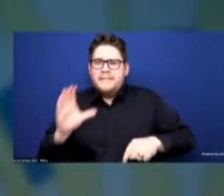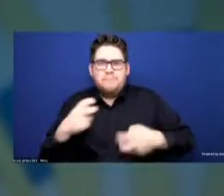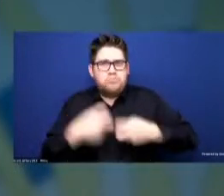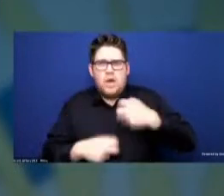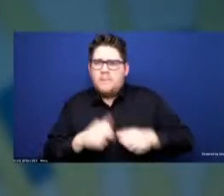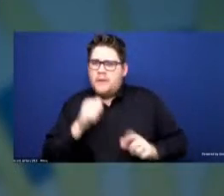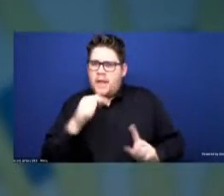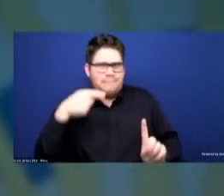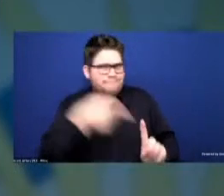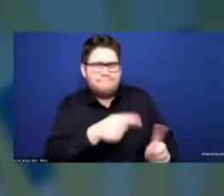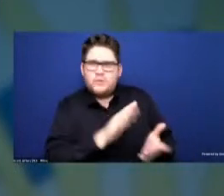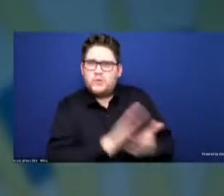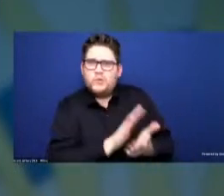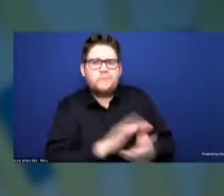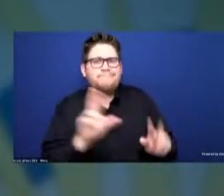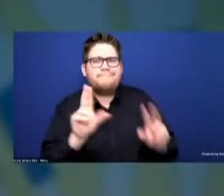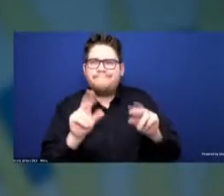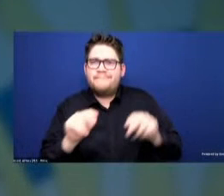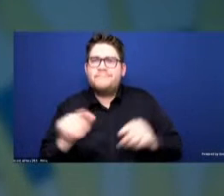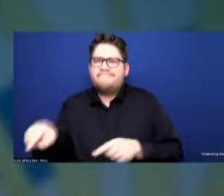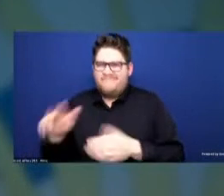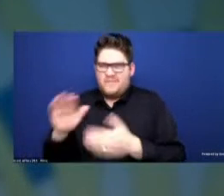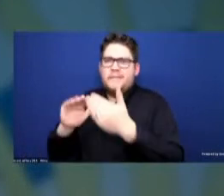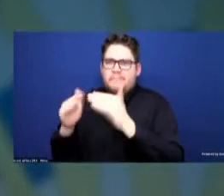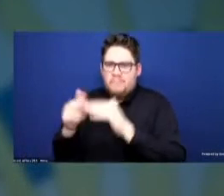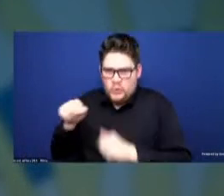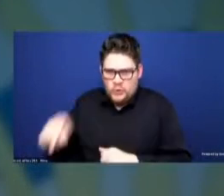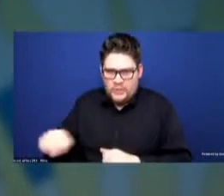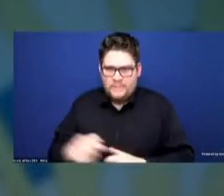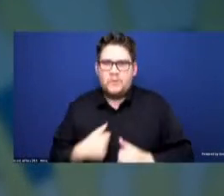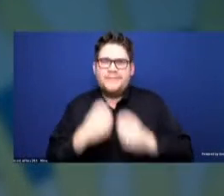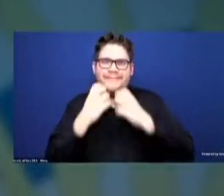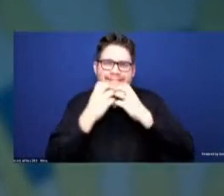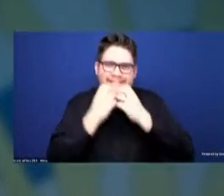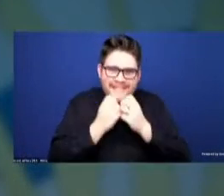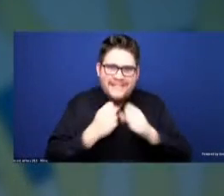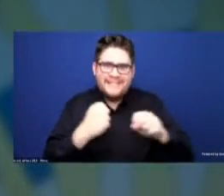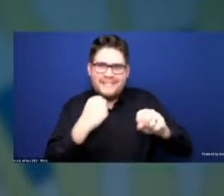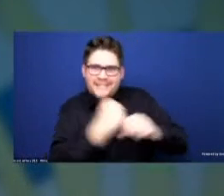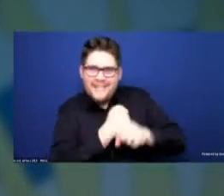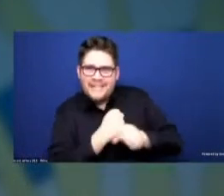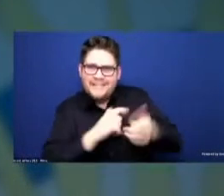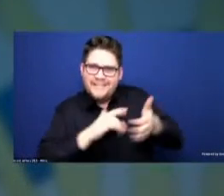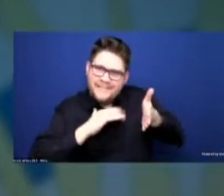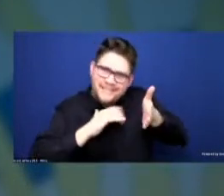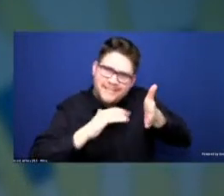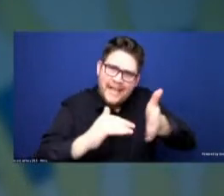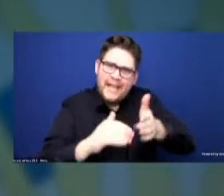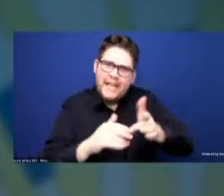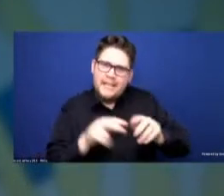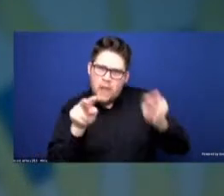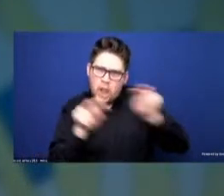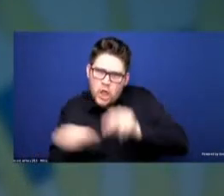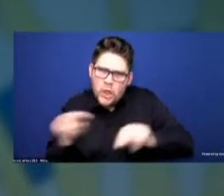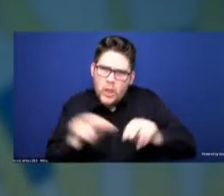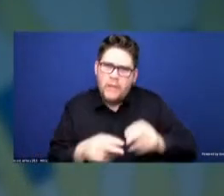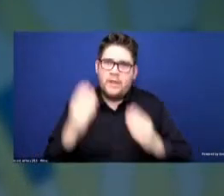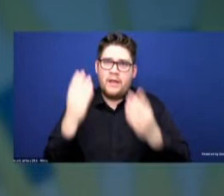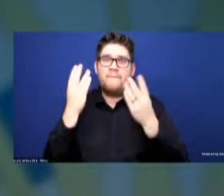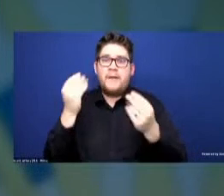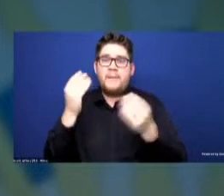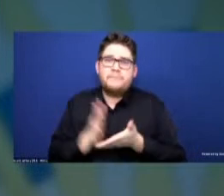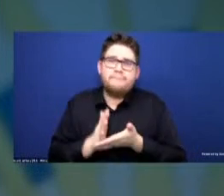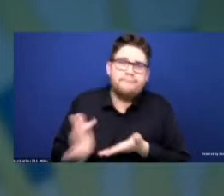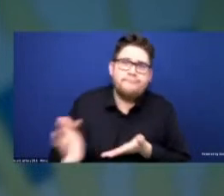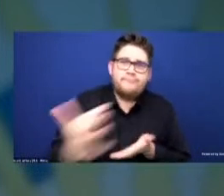been following, we've been sharing with the school community in the regular meetings that are happening at the provincial level. Because we